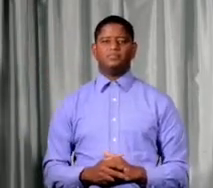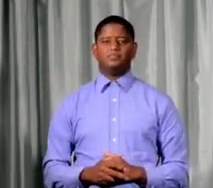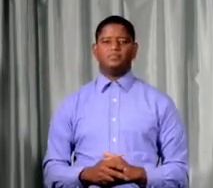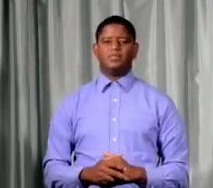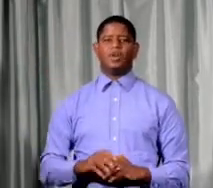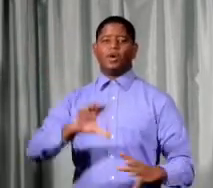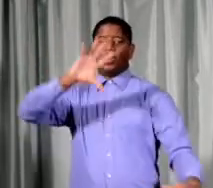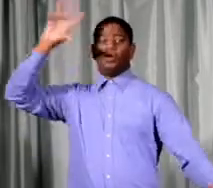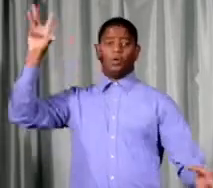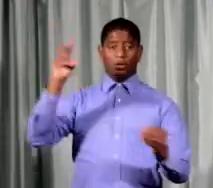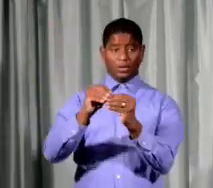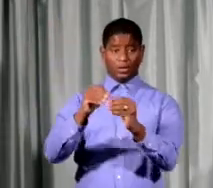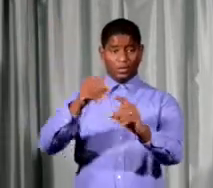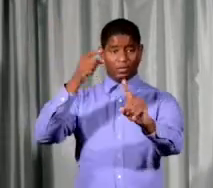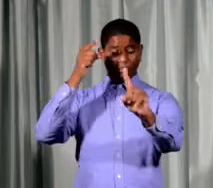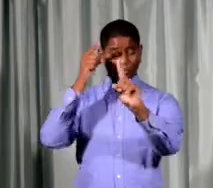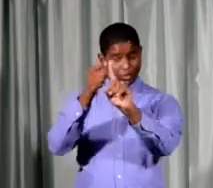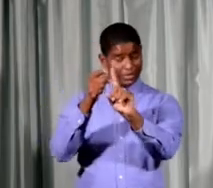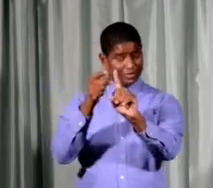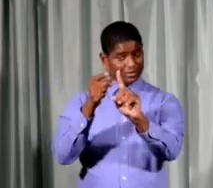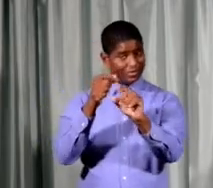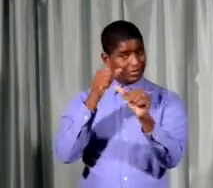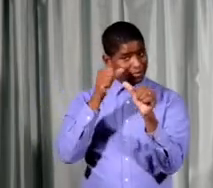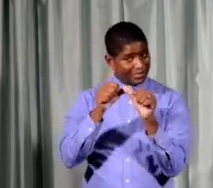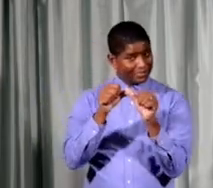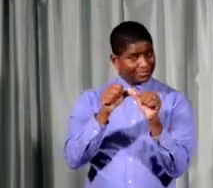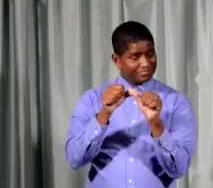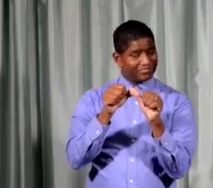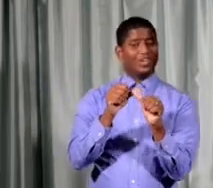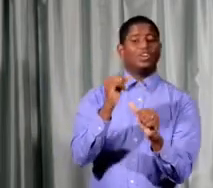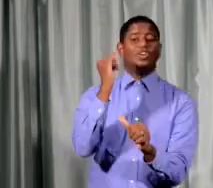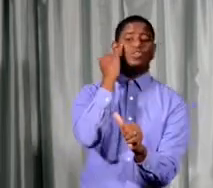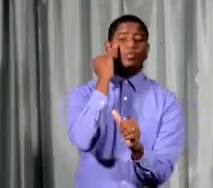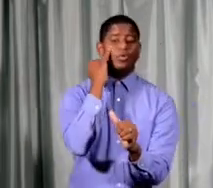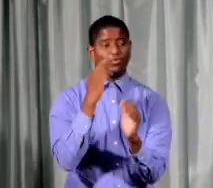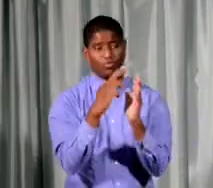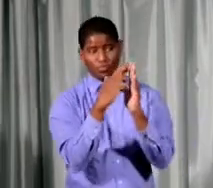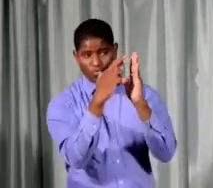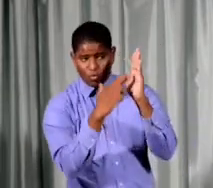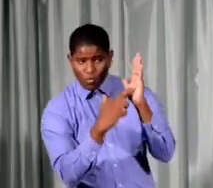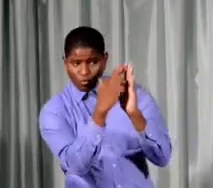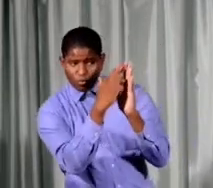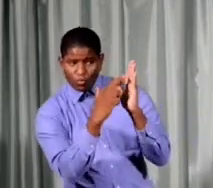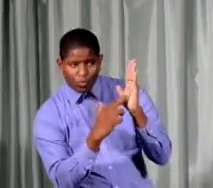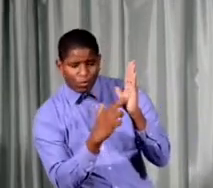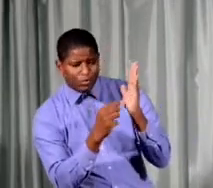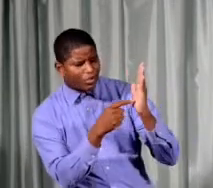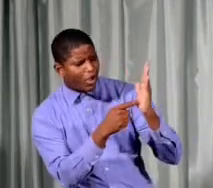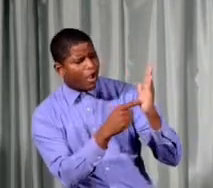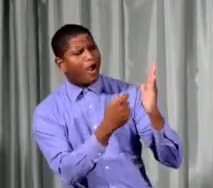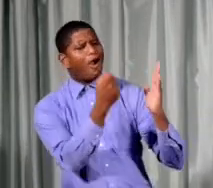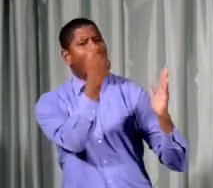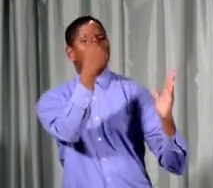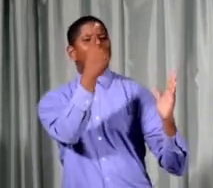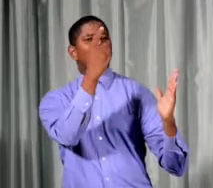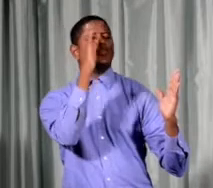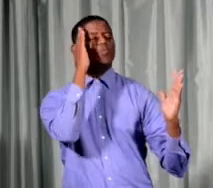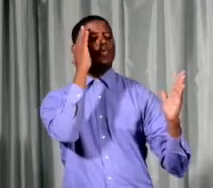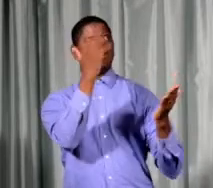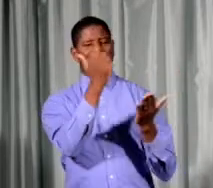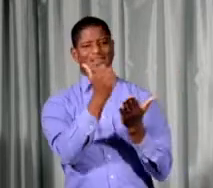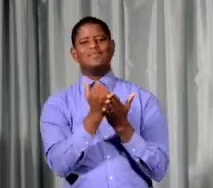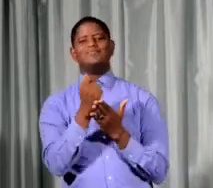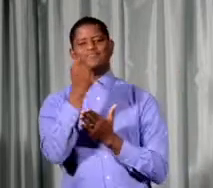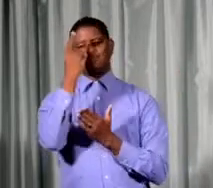So looking at this whole system, you realize, just as we said at the beginning, if we understand the